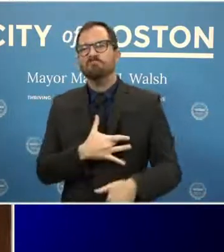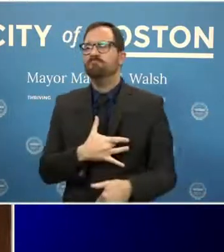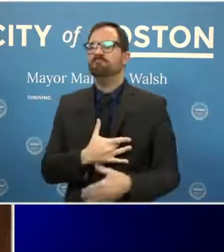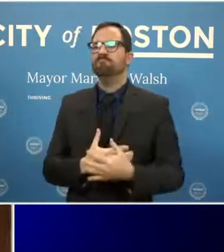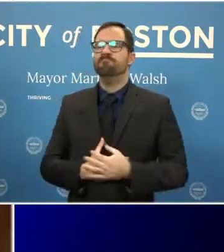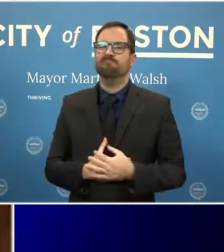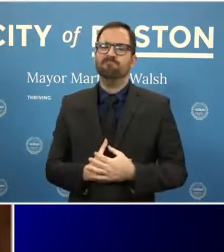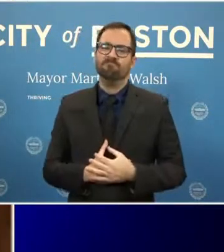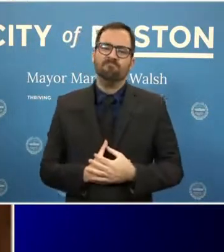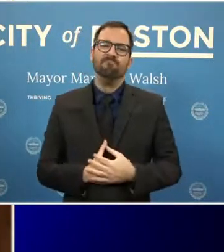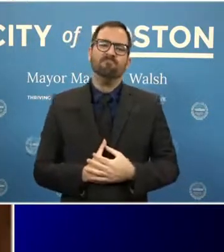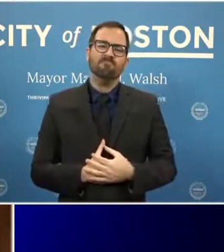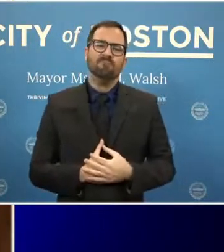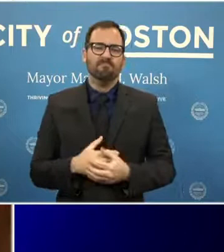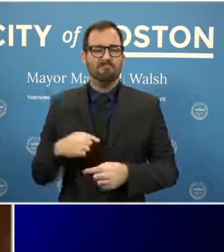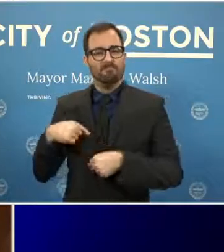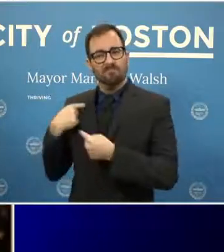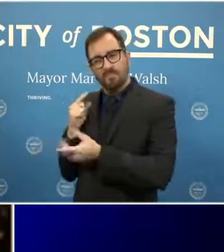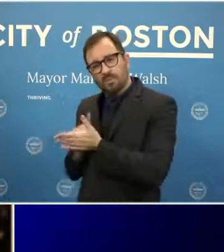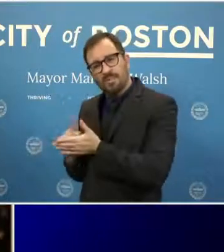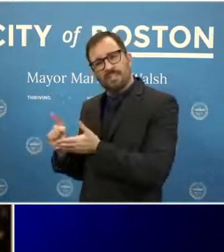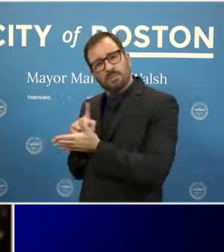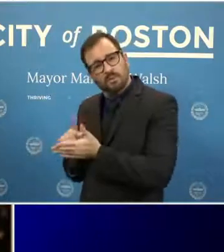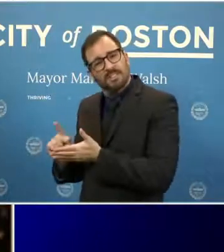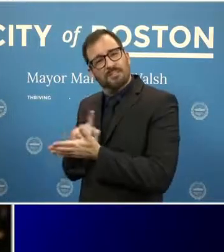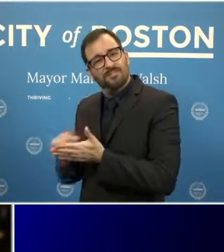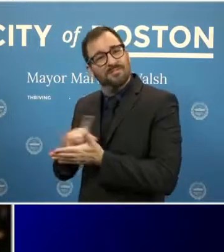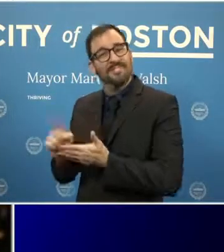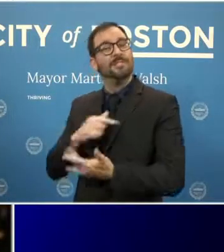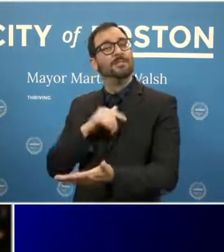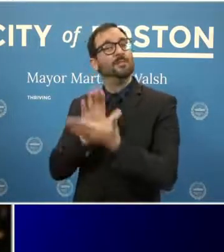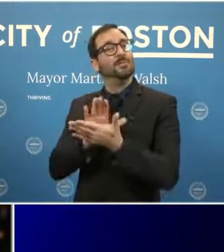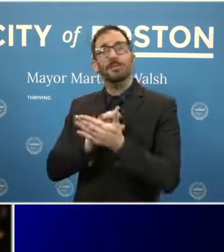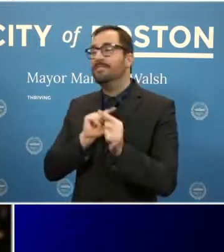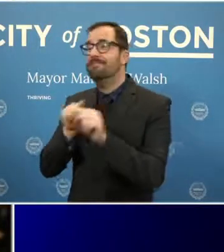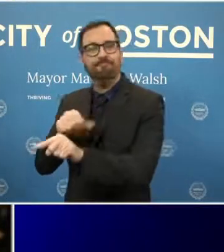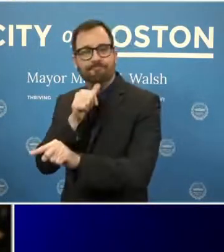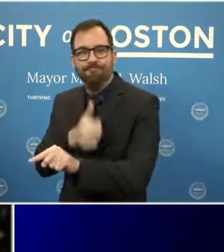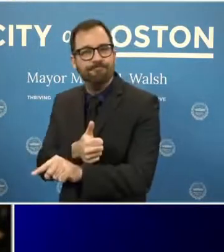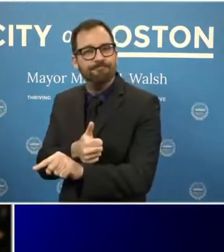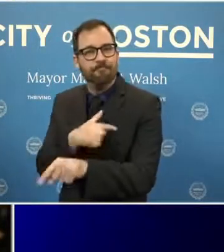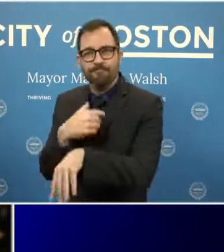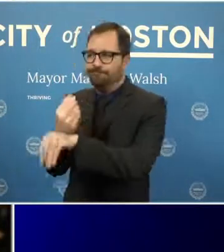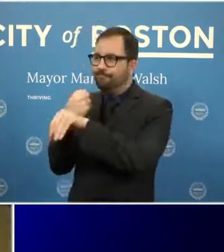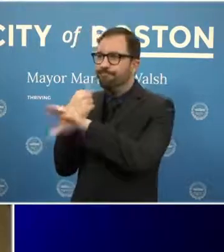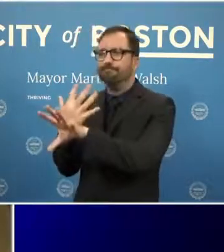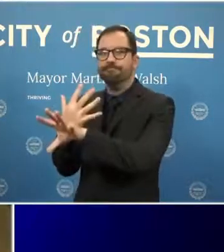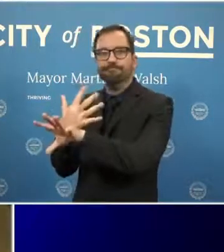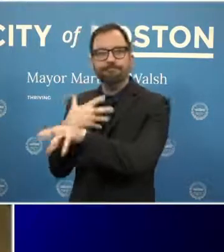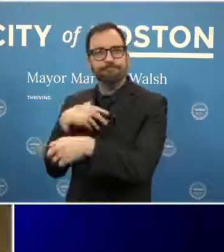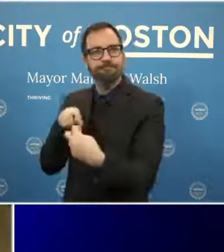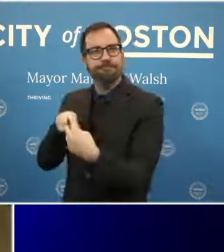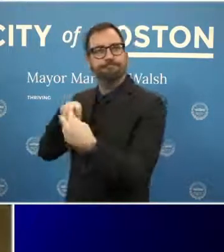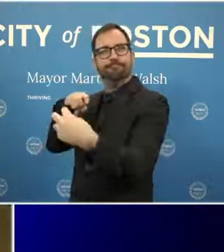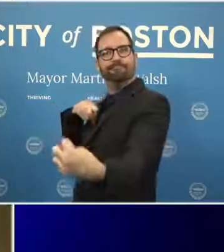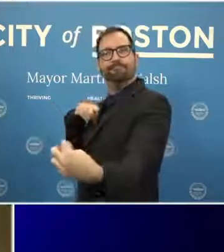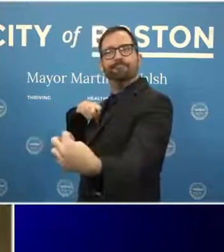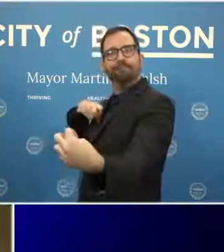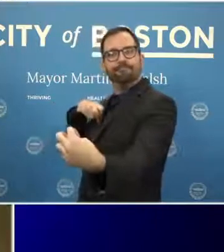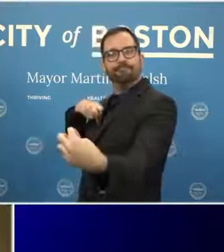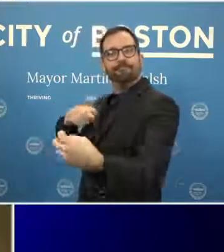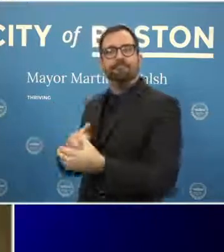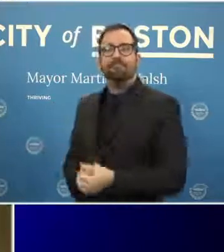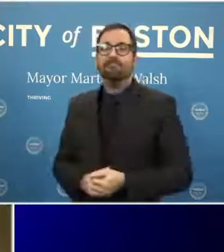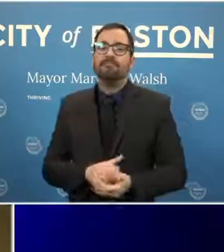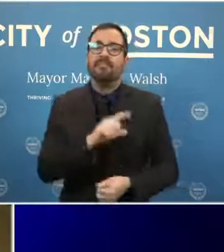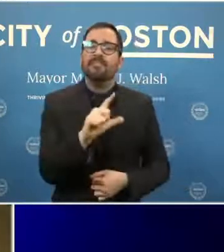of our classes through Zoom. We have a lot of interesting programs on Zoom. We have the children's librarian, and they're reading to the kids